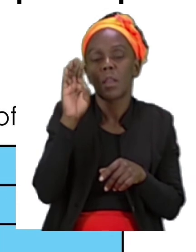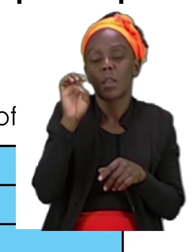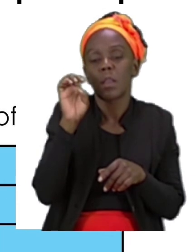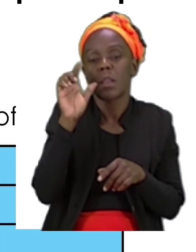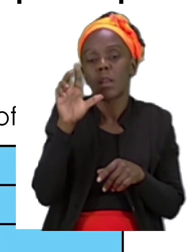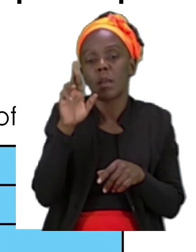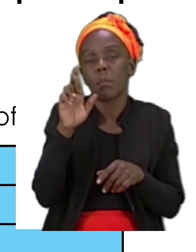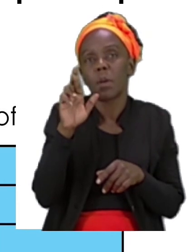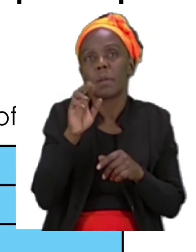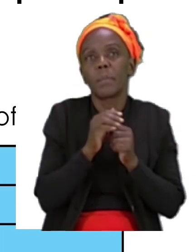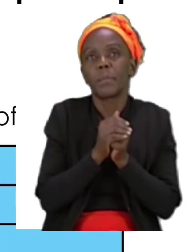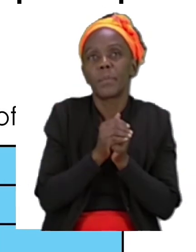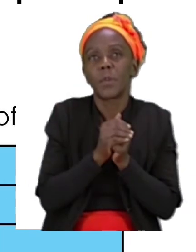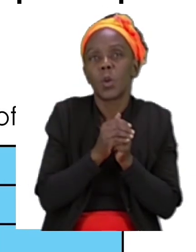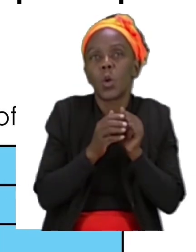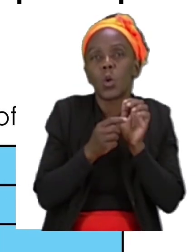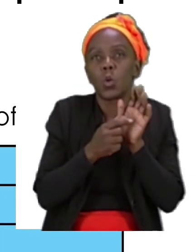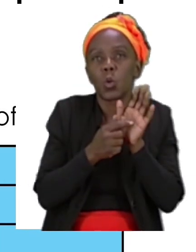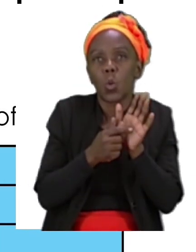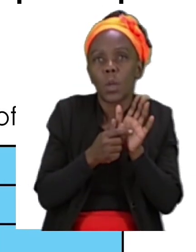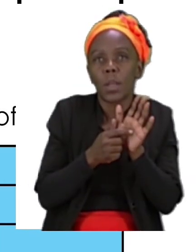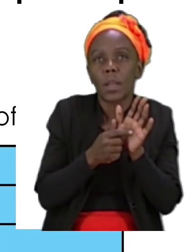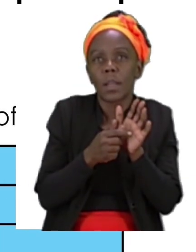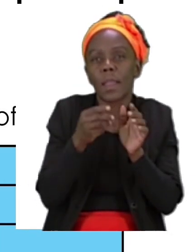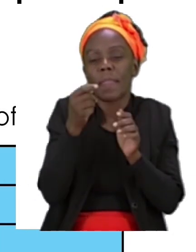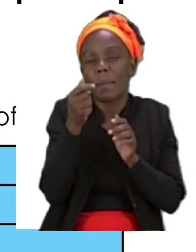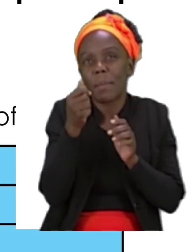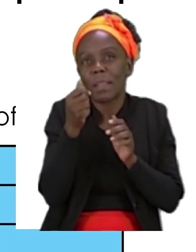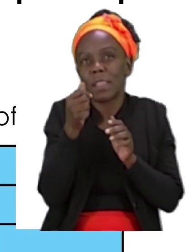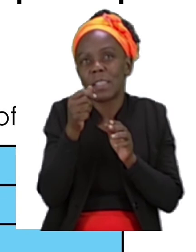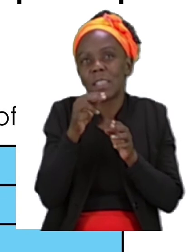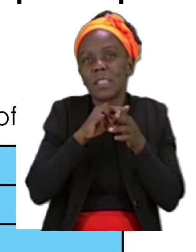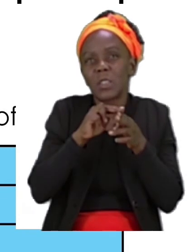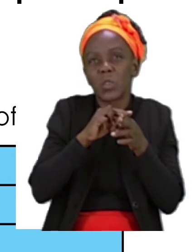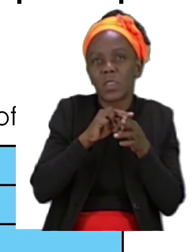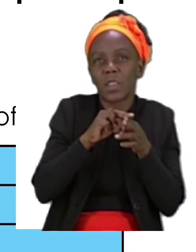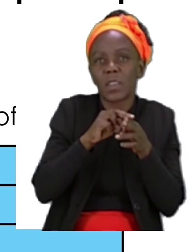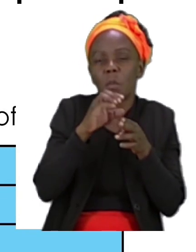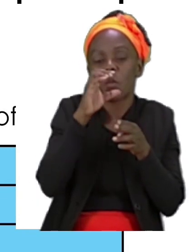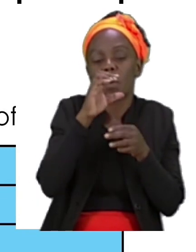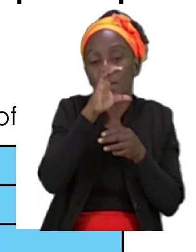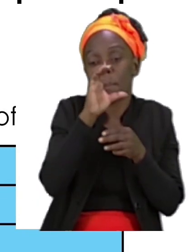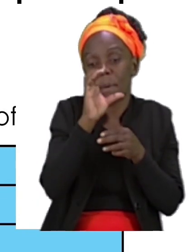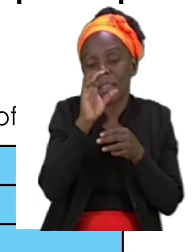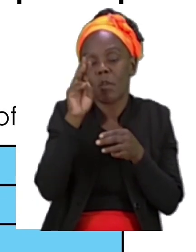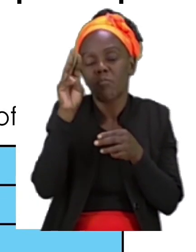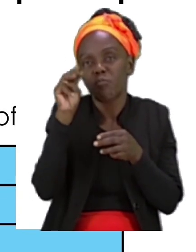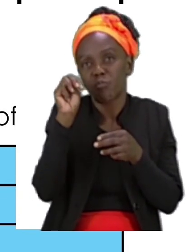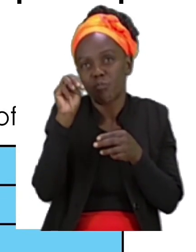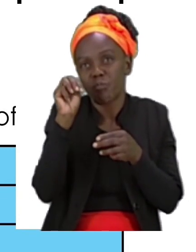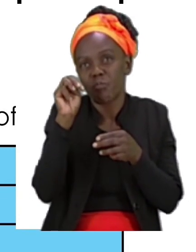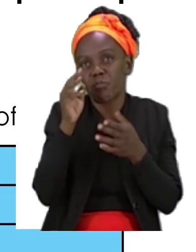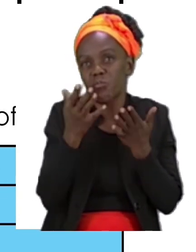March. On one side, we have the money, which is in tens. And on the